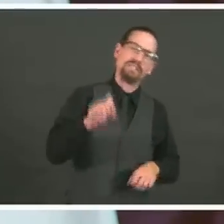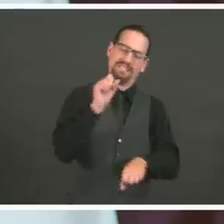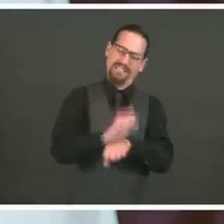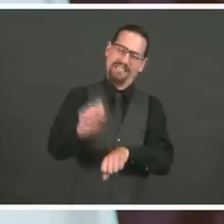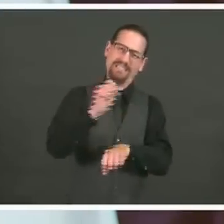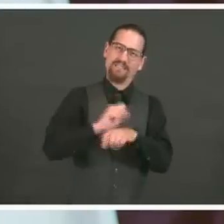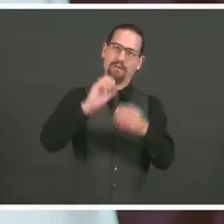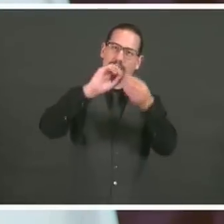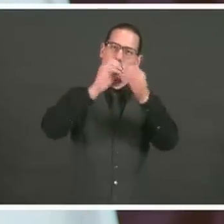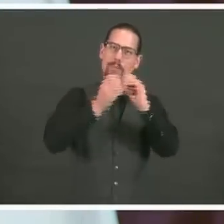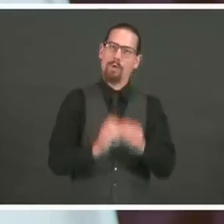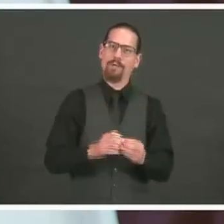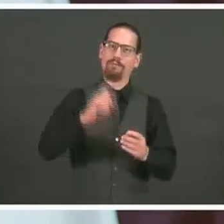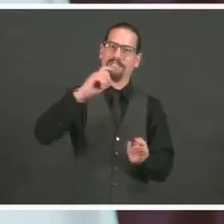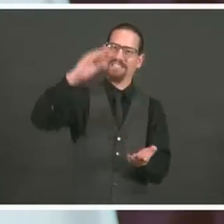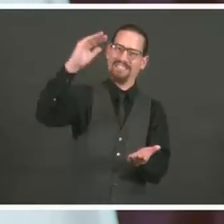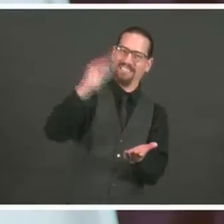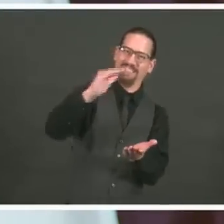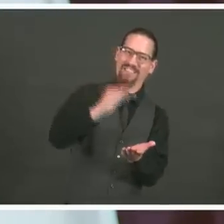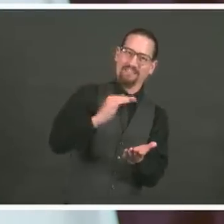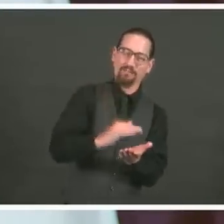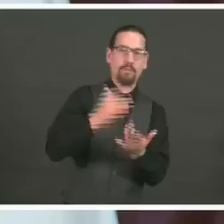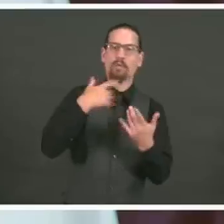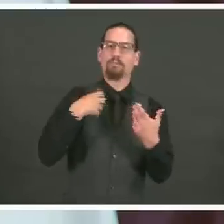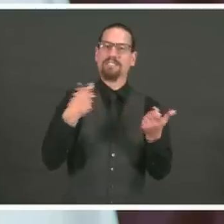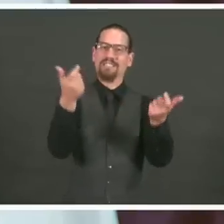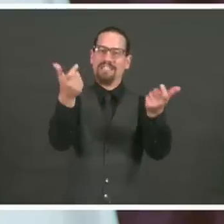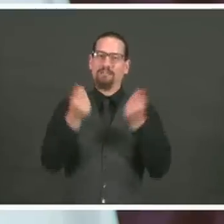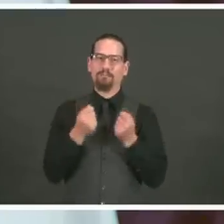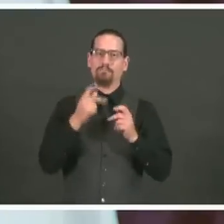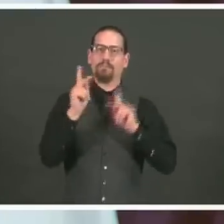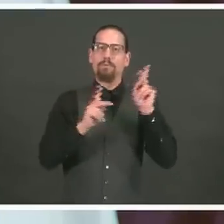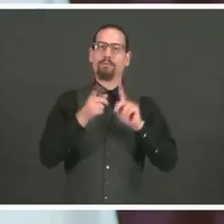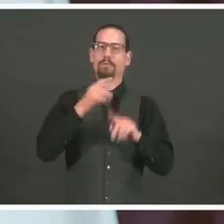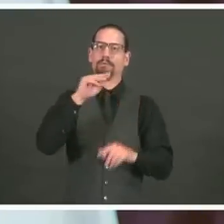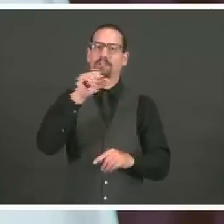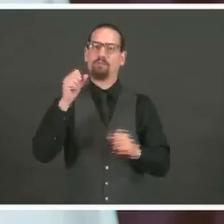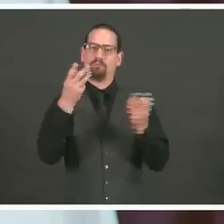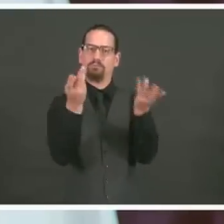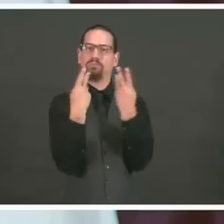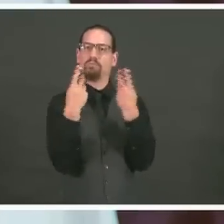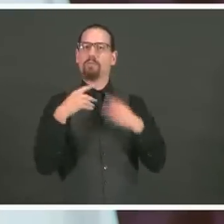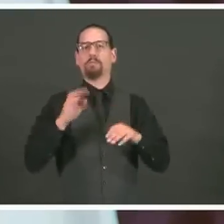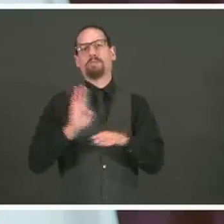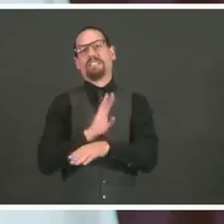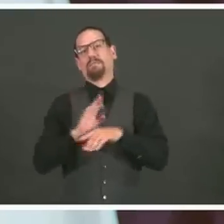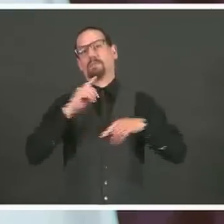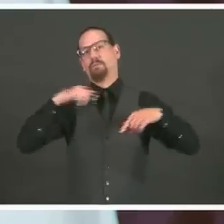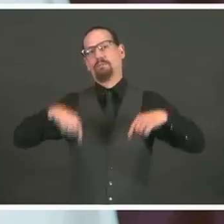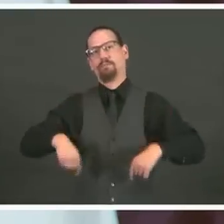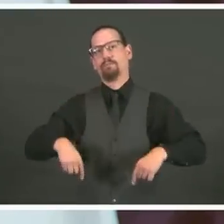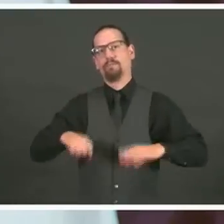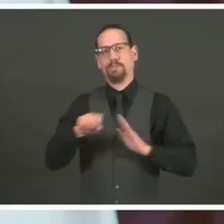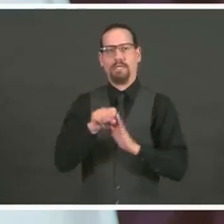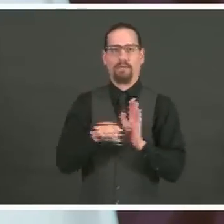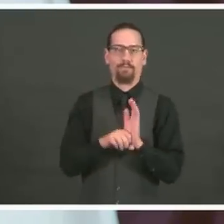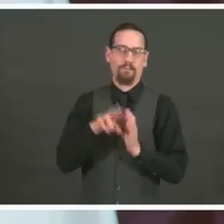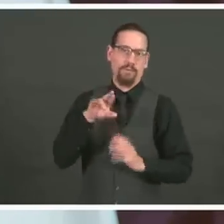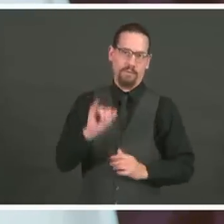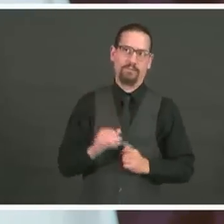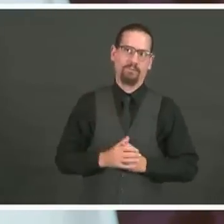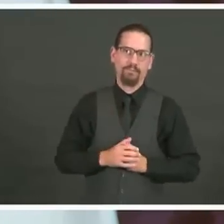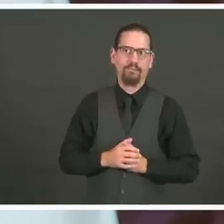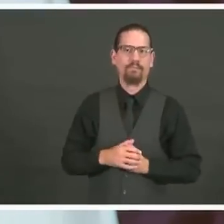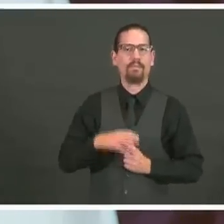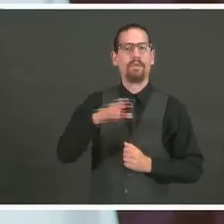work. Okay, so for months I've been up here telling you everything you can't do. Now I